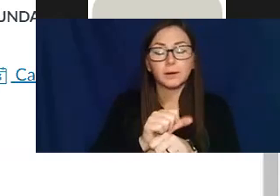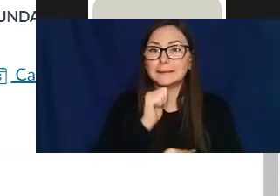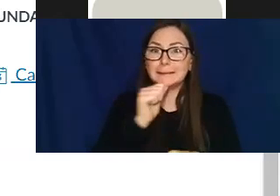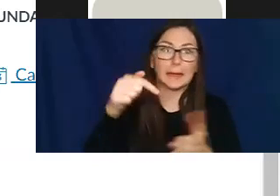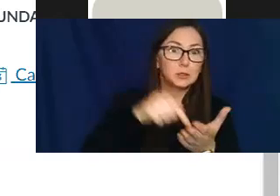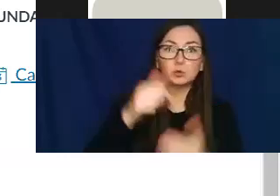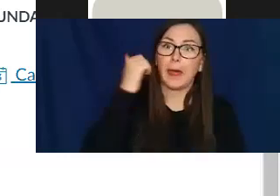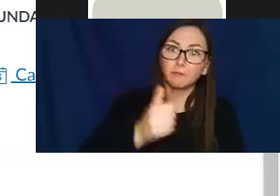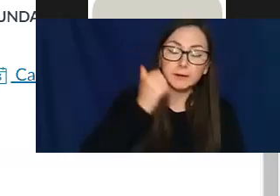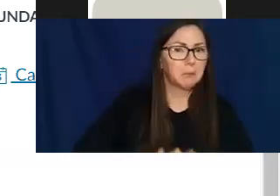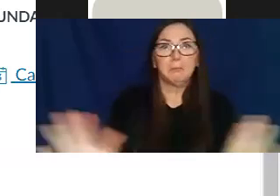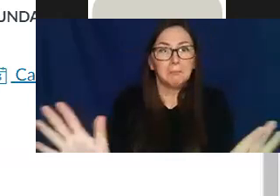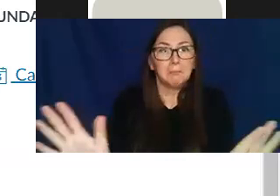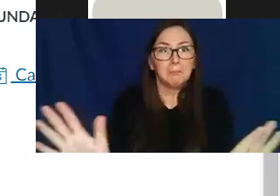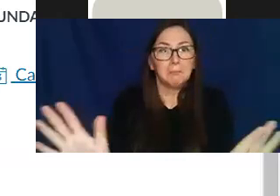Okay.